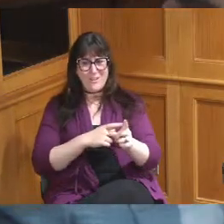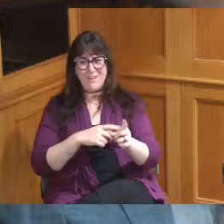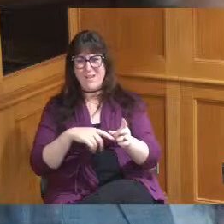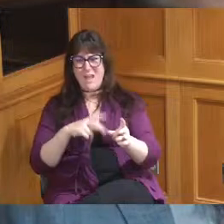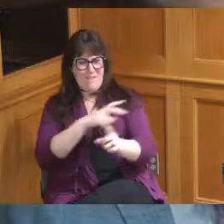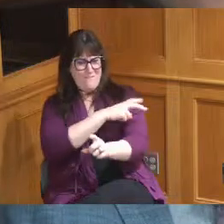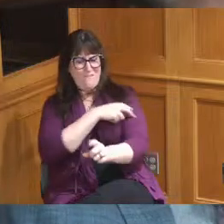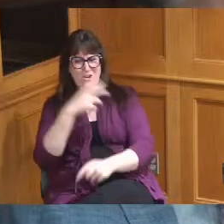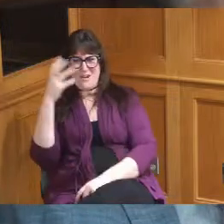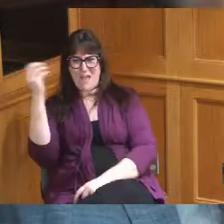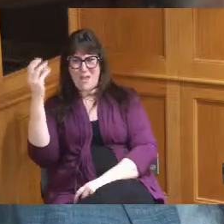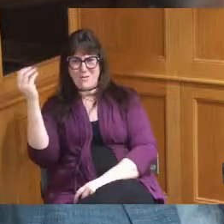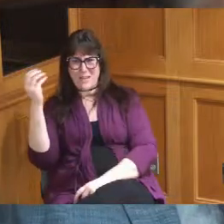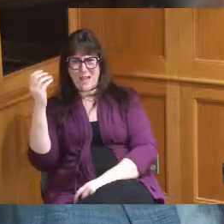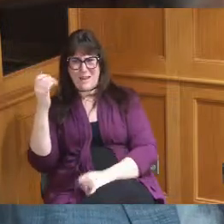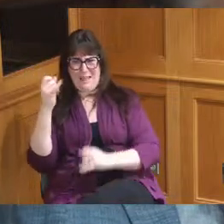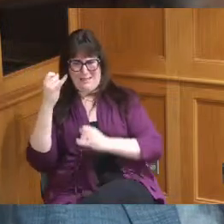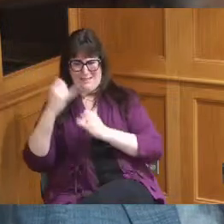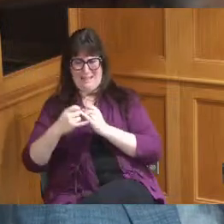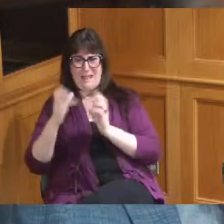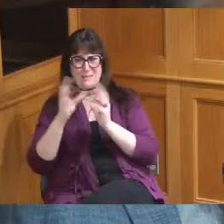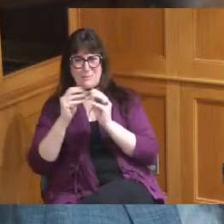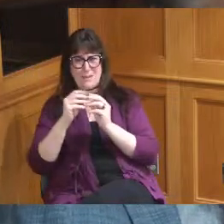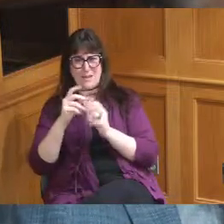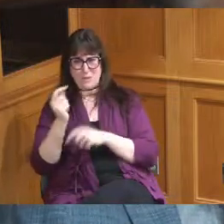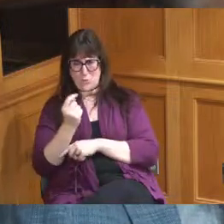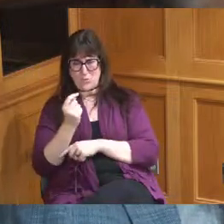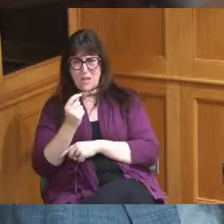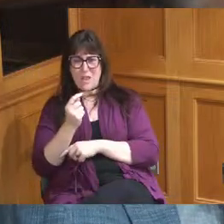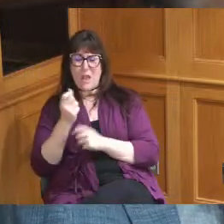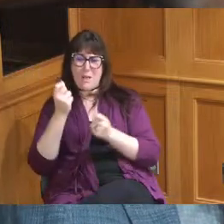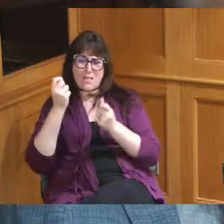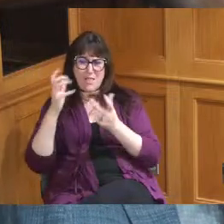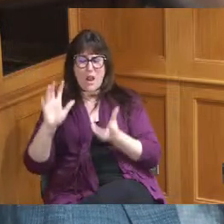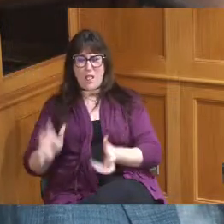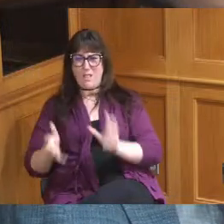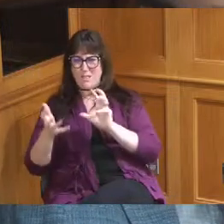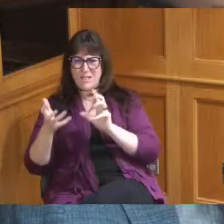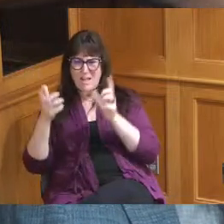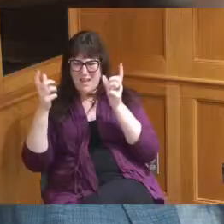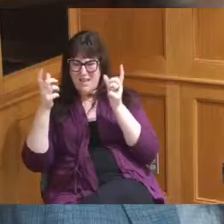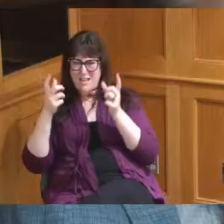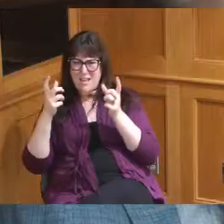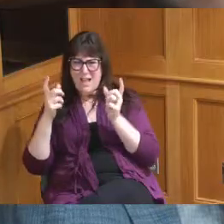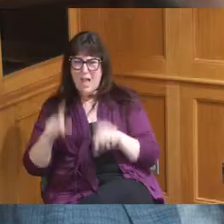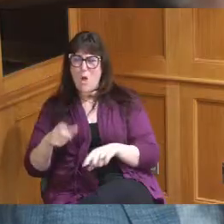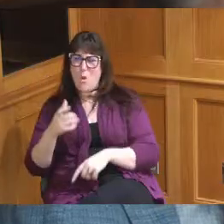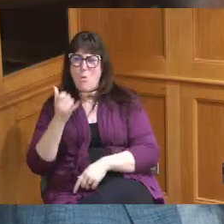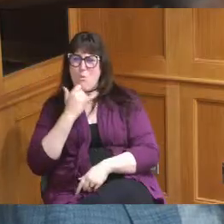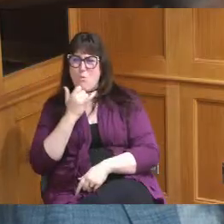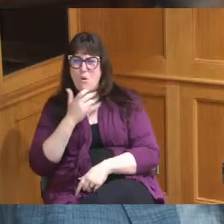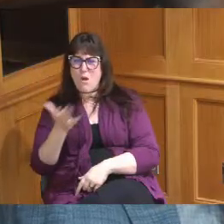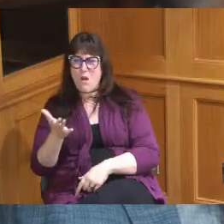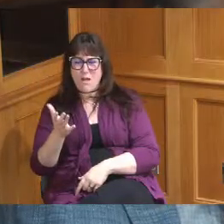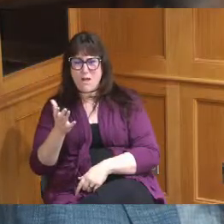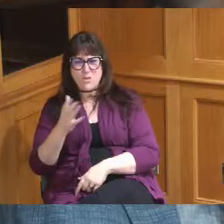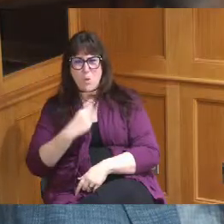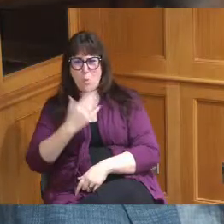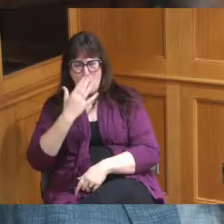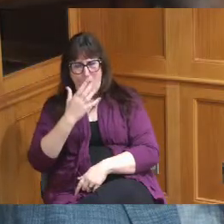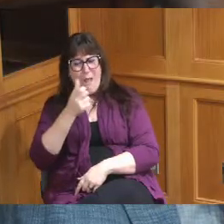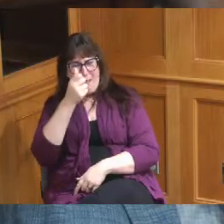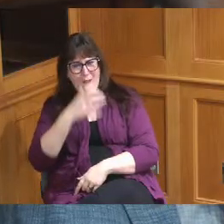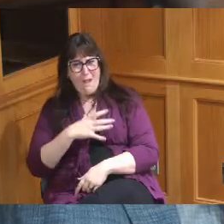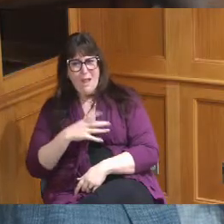veteran outside of our last meeting. There was a lot of commotion. And I asked, well, what was the commotion about? This veteran, Caucasian veteran, he